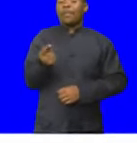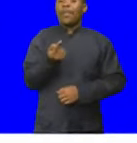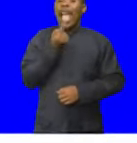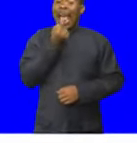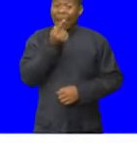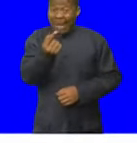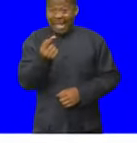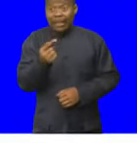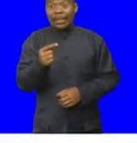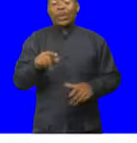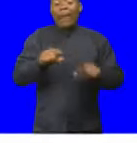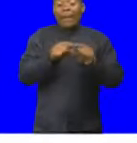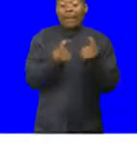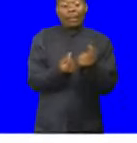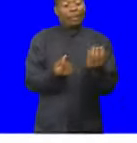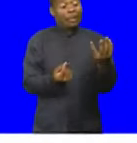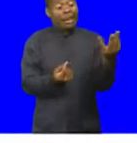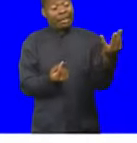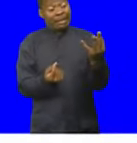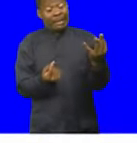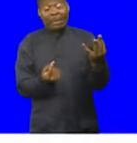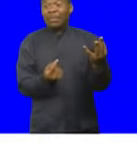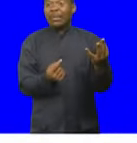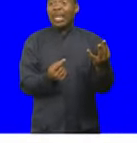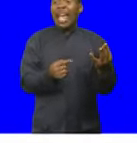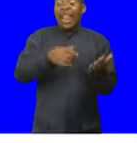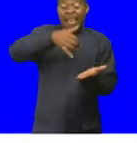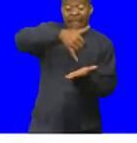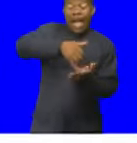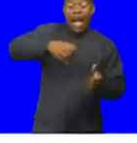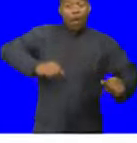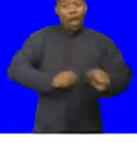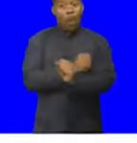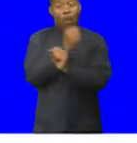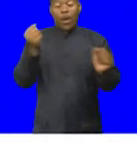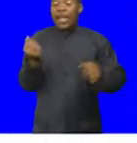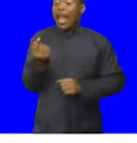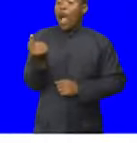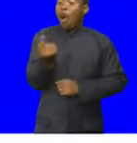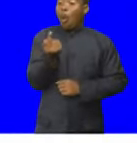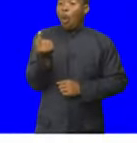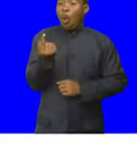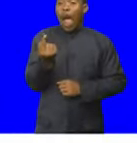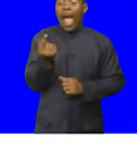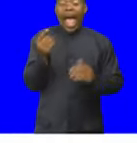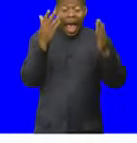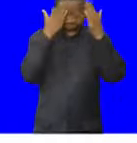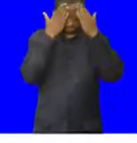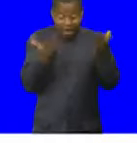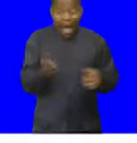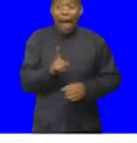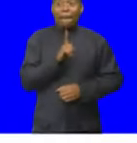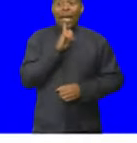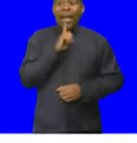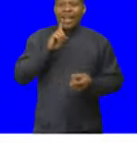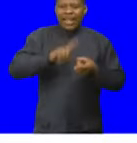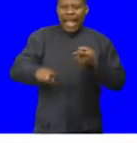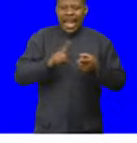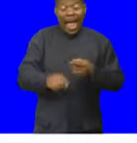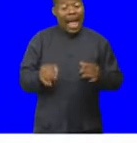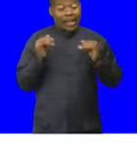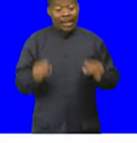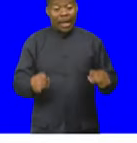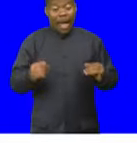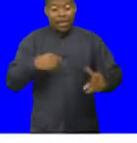kusho ukuthi ngiliphi iqembu lelikhomba kuba nemandla kule ndebe kodwa bona bathathatha umdlalo ngamunye ngamunye kuleyo